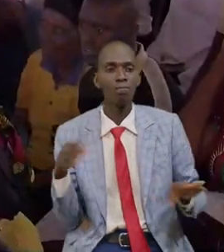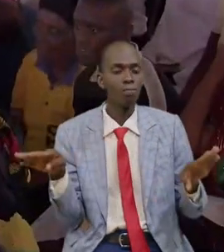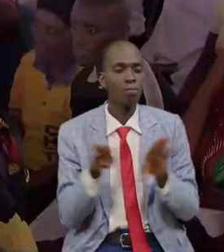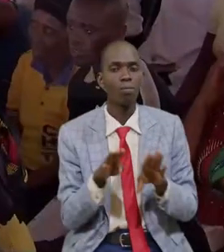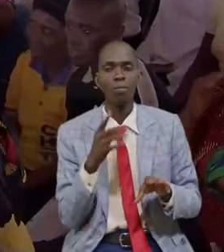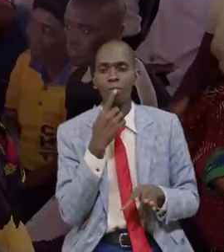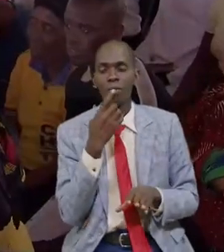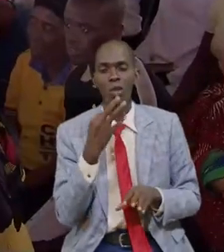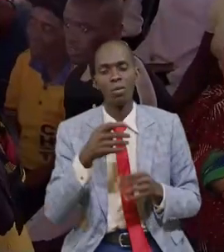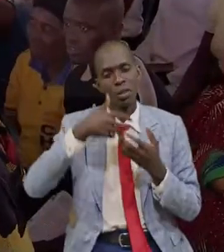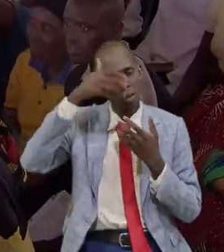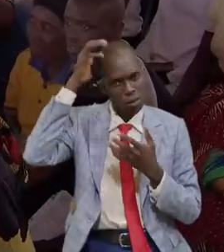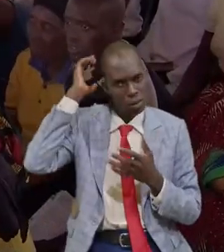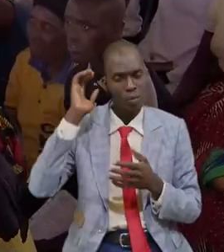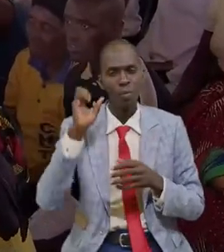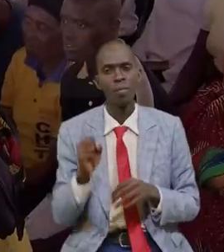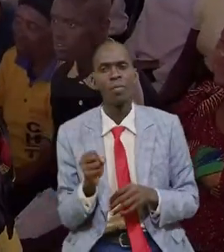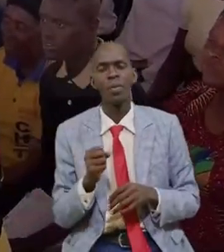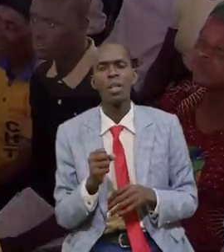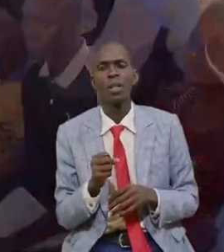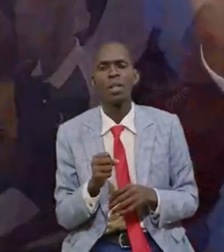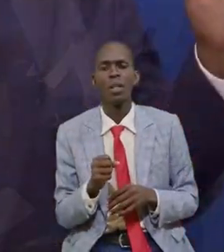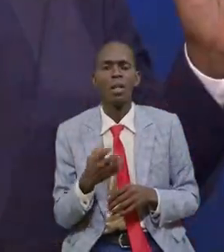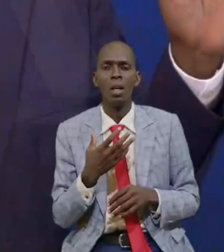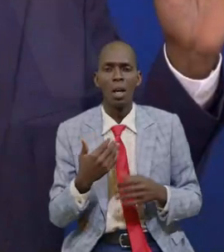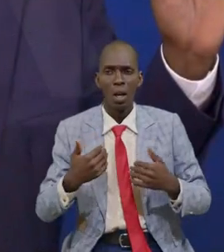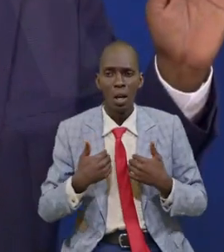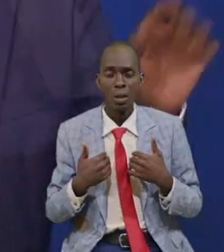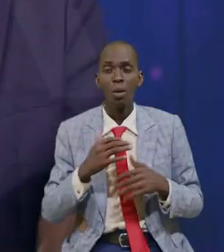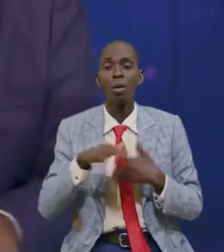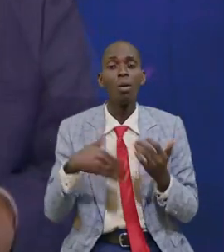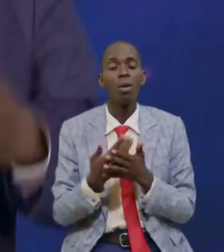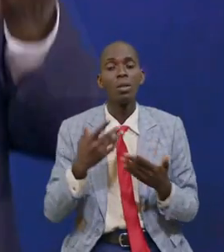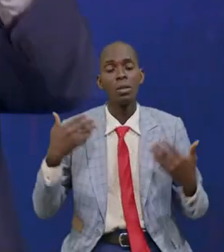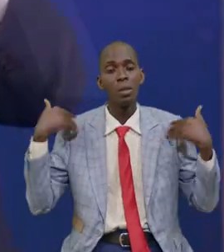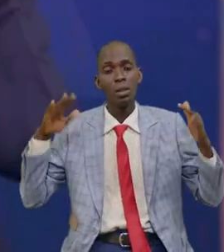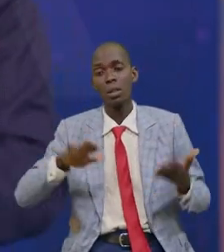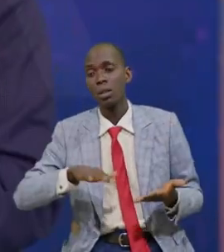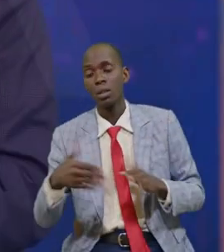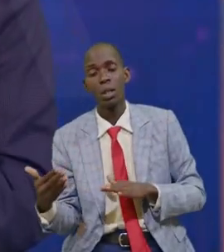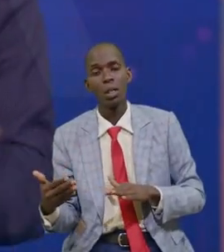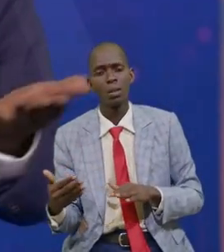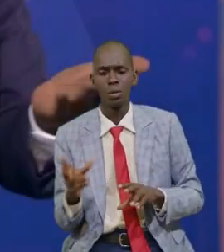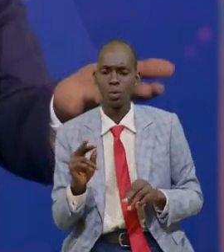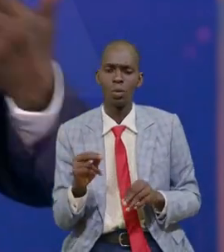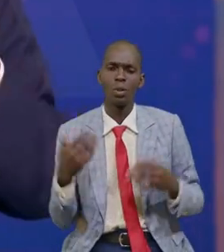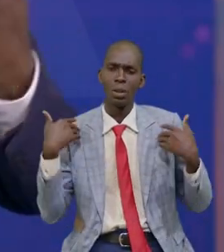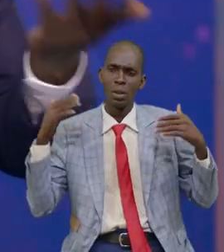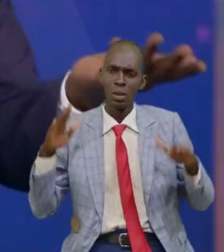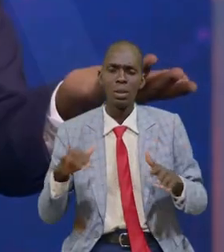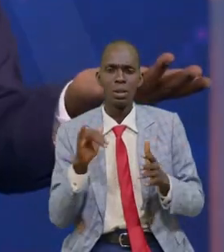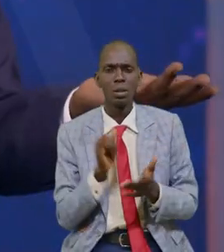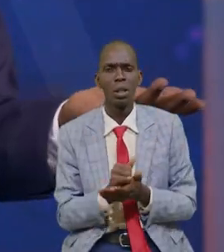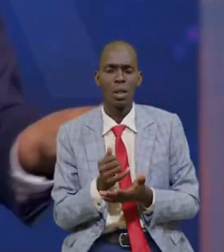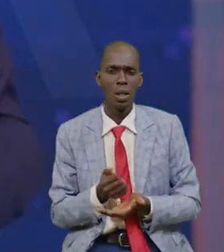mouth. Have the angels all died off? The angels are ministers to those